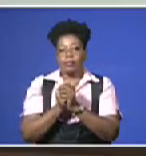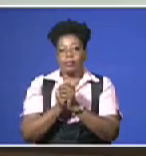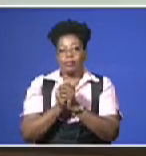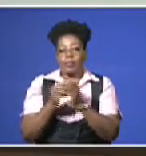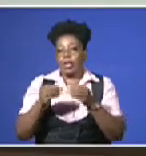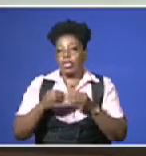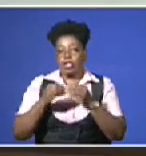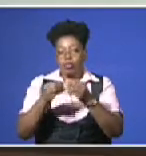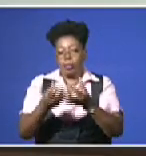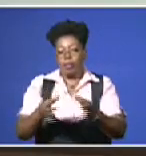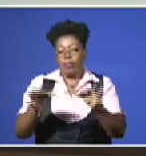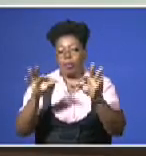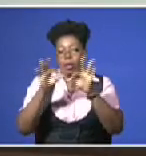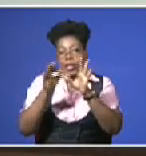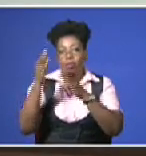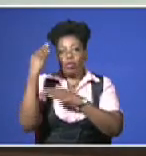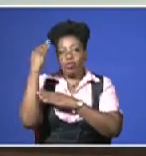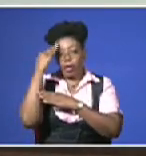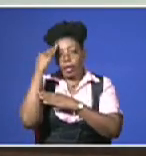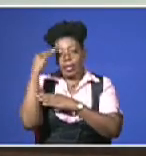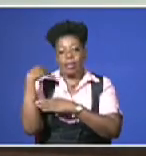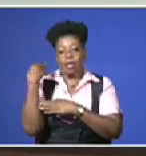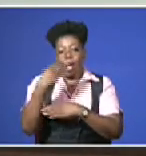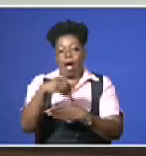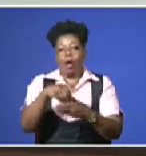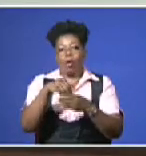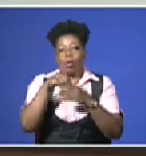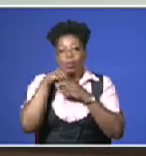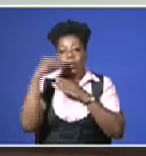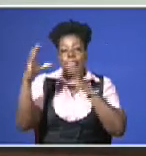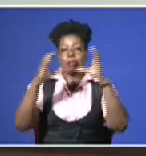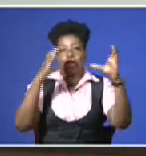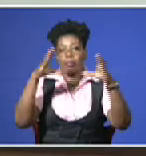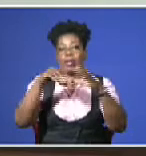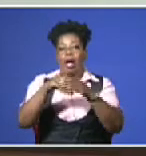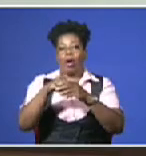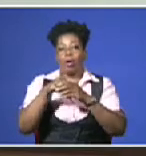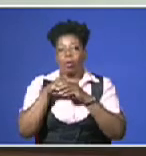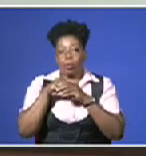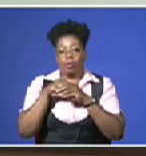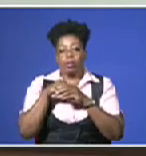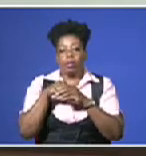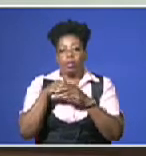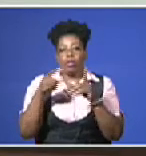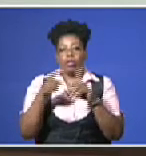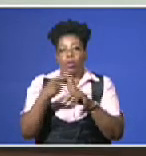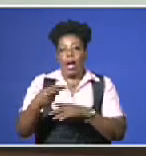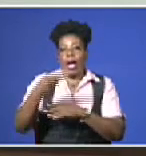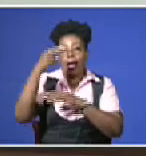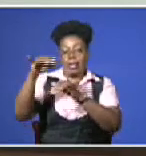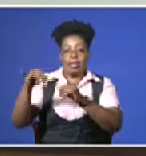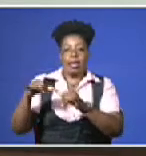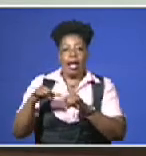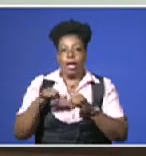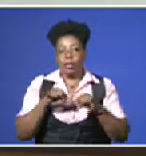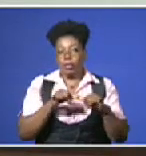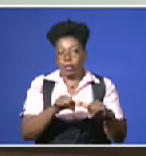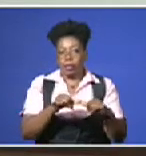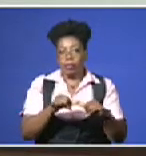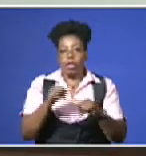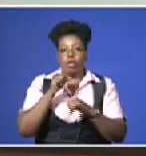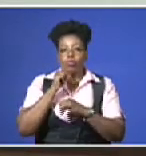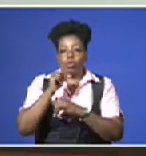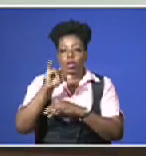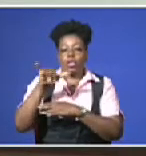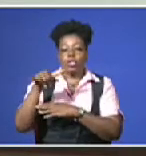extremely important that we recognize our own, we celebrate our own, and we hold our own to a high standard, not